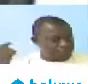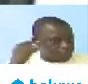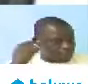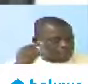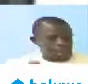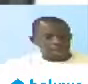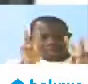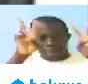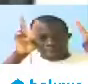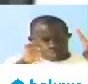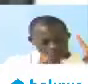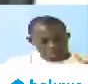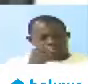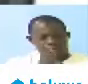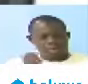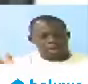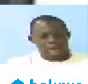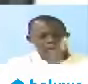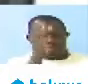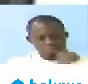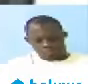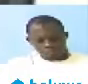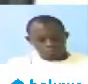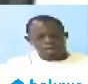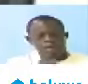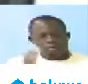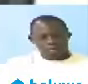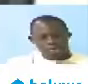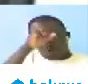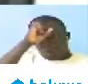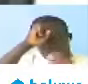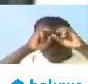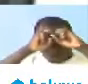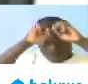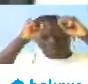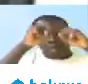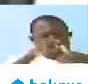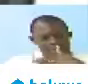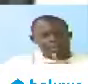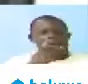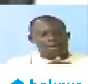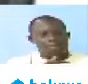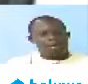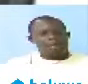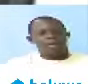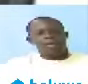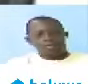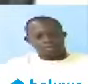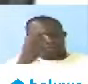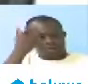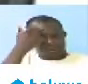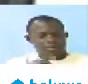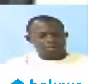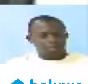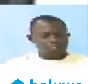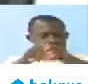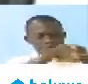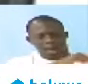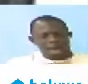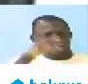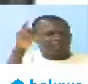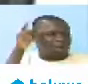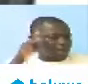yajame has toppled the then government in the country. So another bond in Liberia. And he took us out of